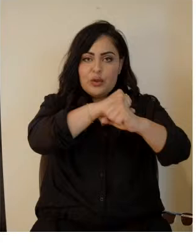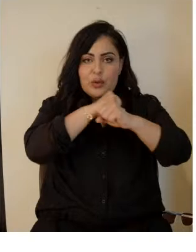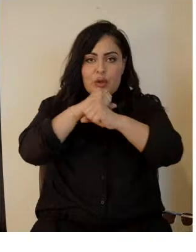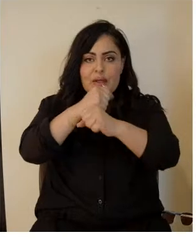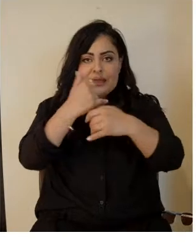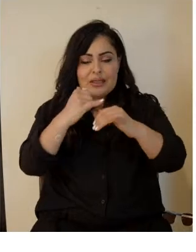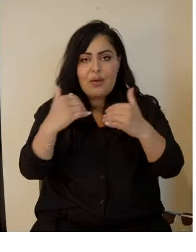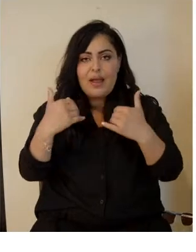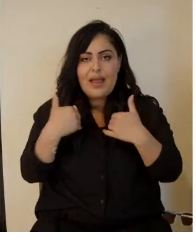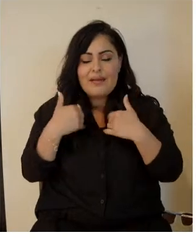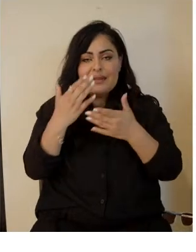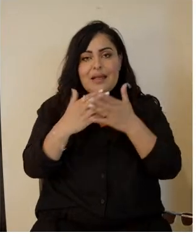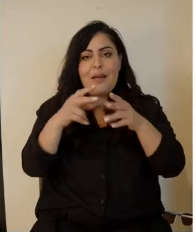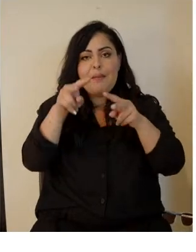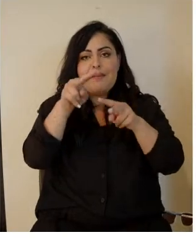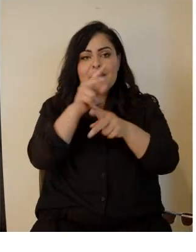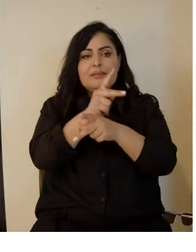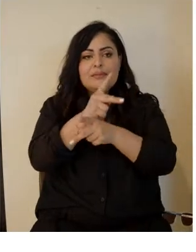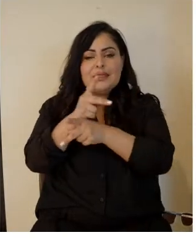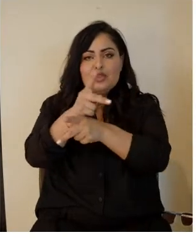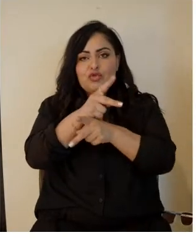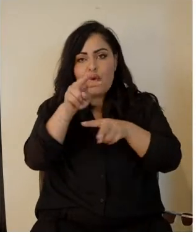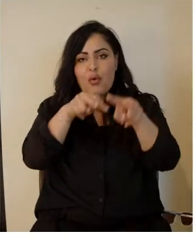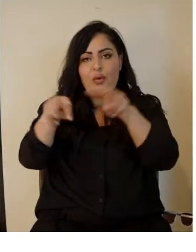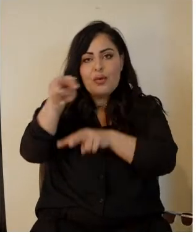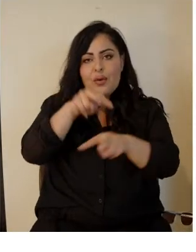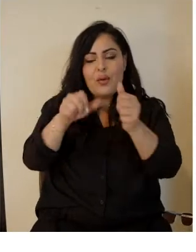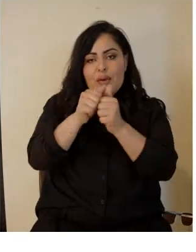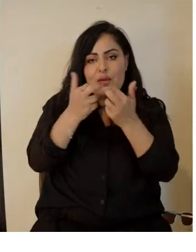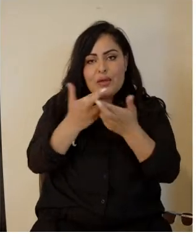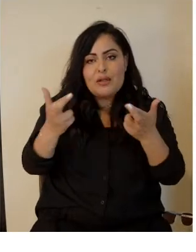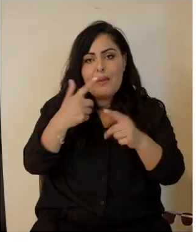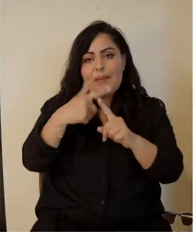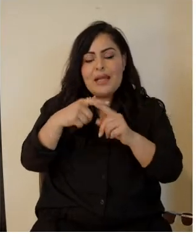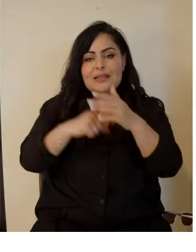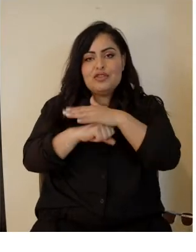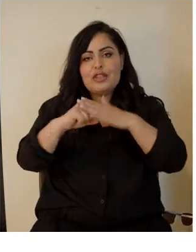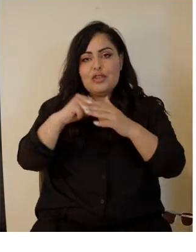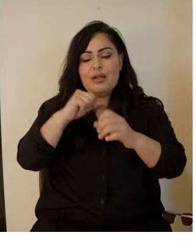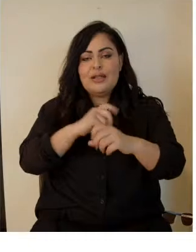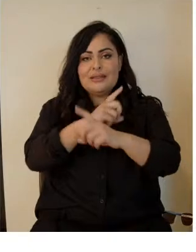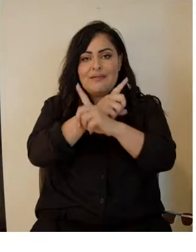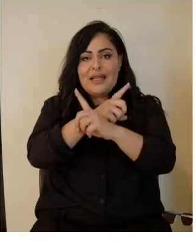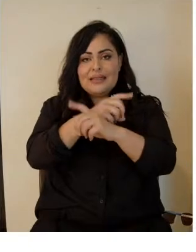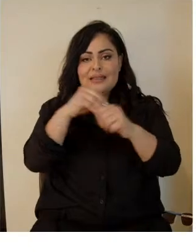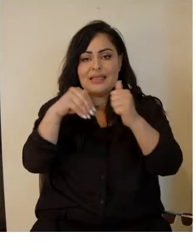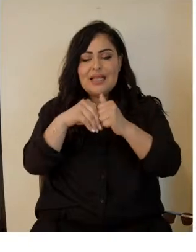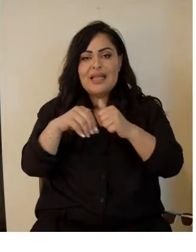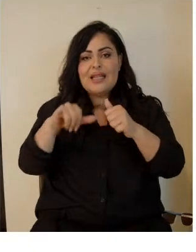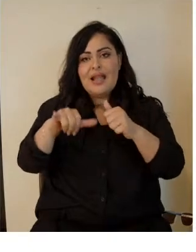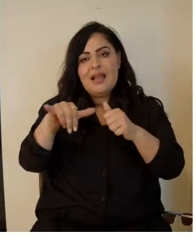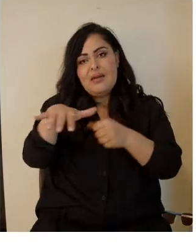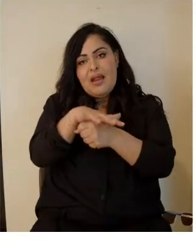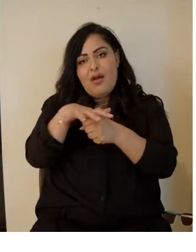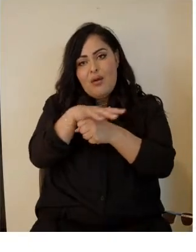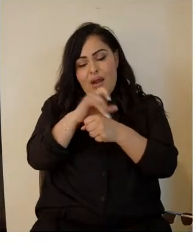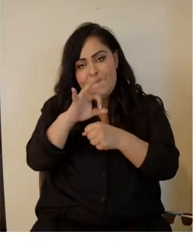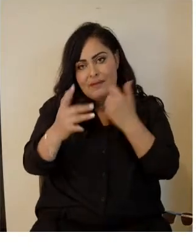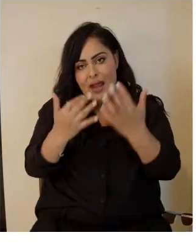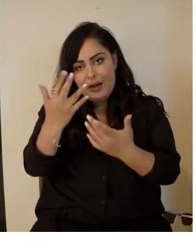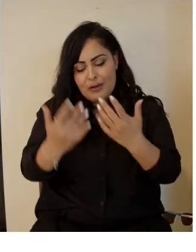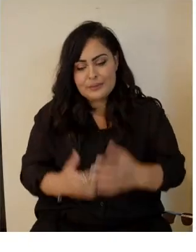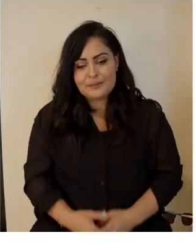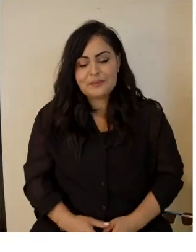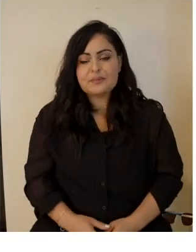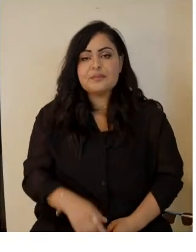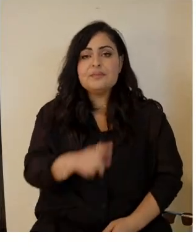patrol in this area with a lot of our ground resources and structured defense pretty much along the whole bottom portion of this fire here. As you